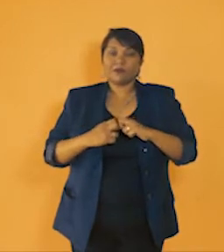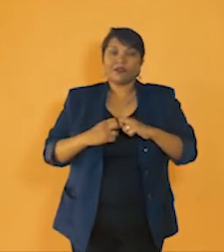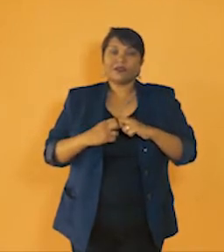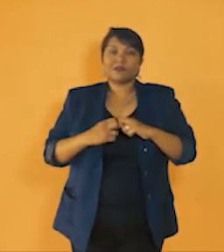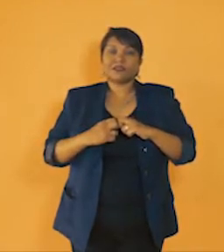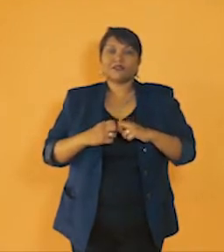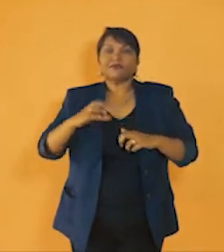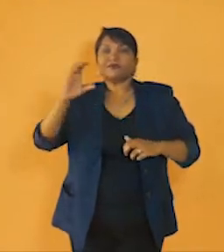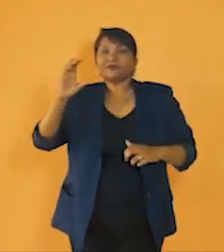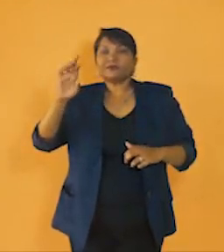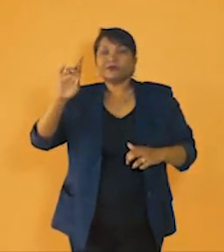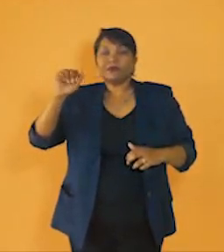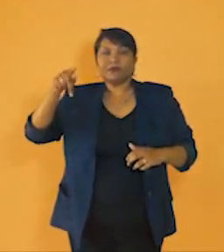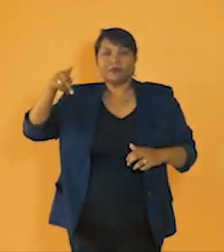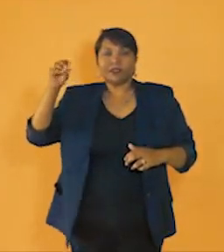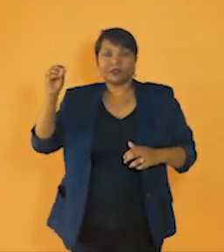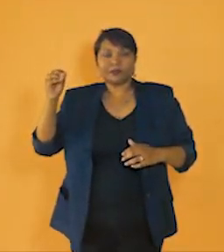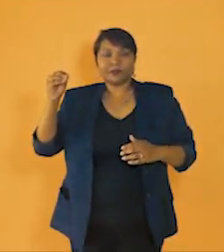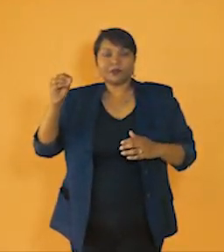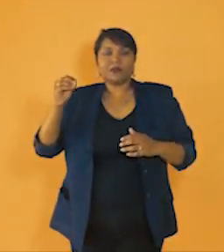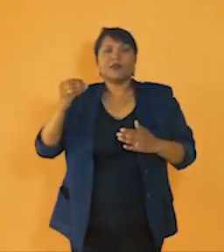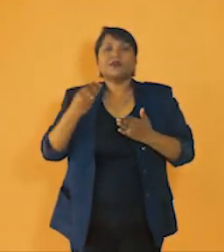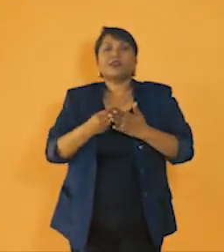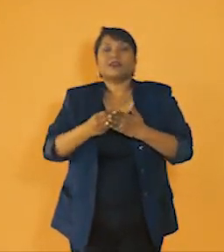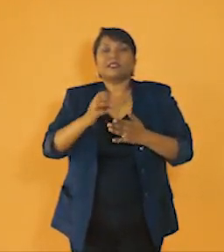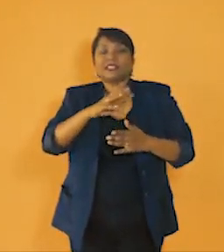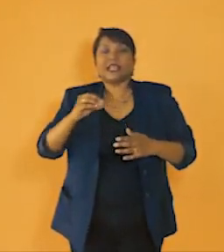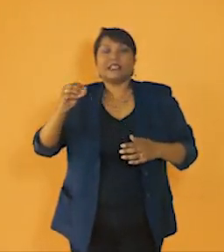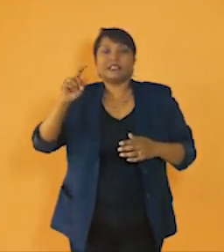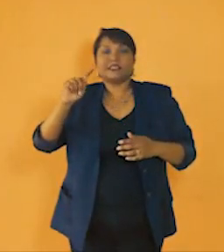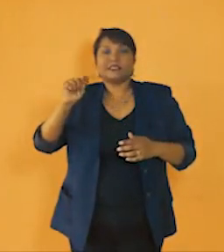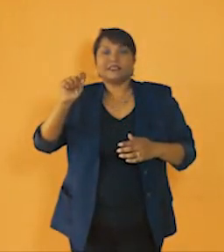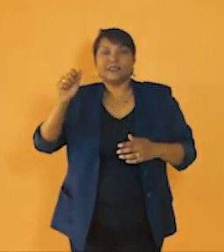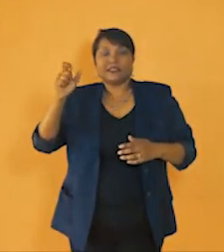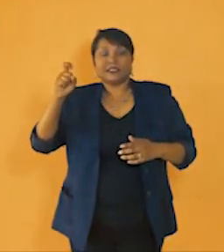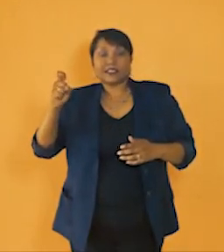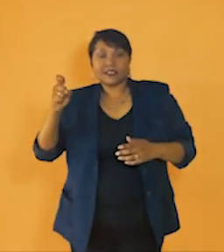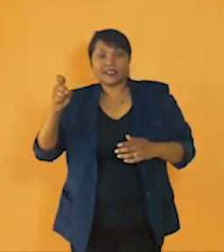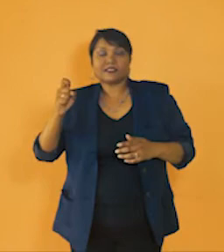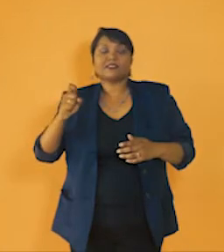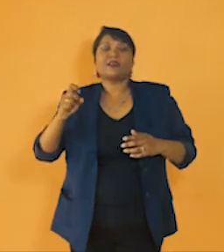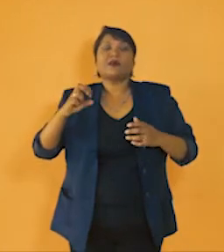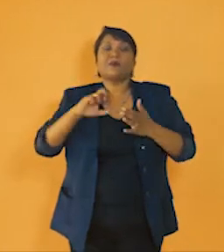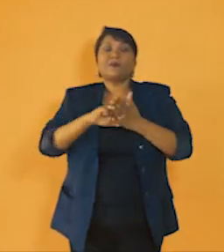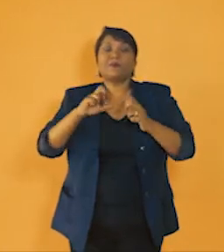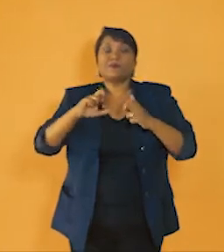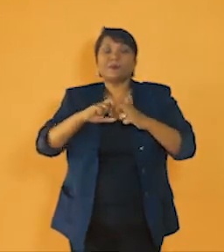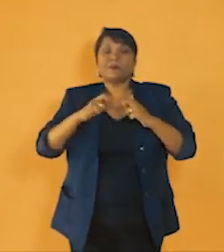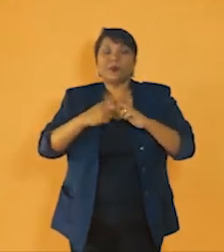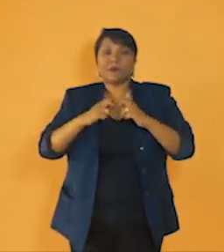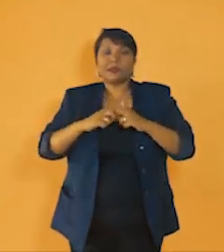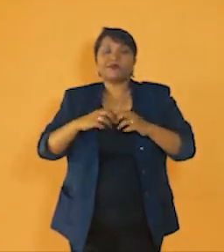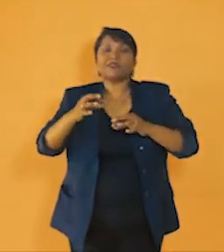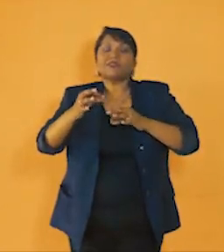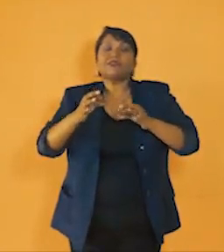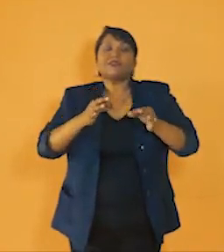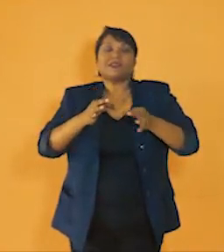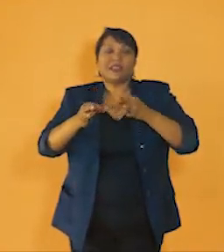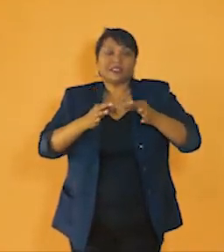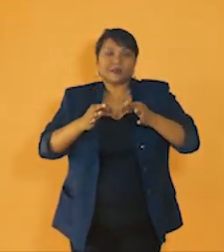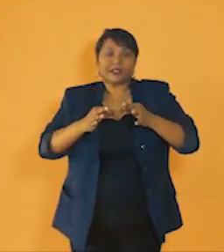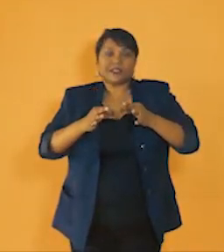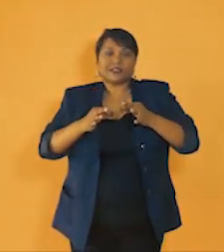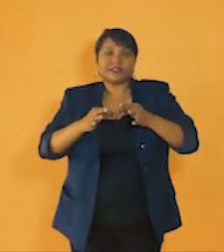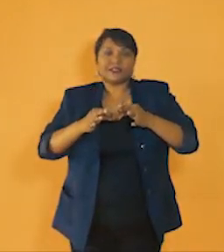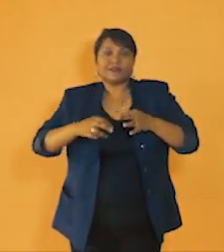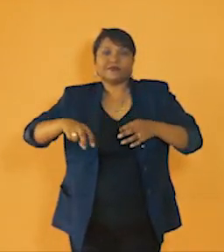and taxation were examined at the forum, and Ms. Vashti Miraj identified the challenges with taxing cryptocurrencies